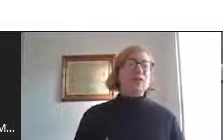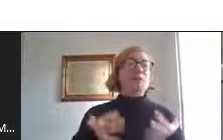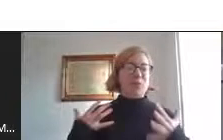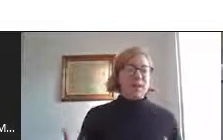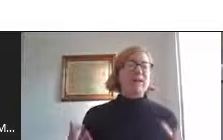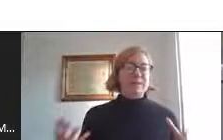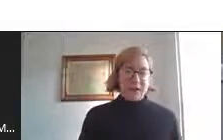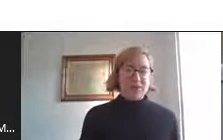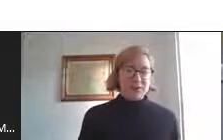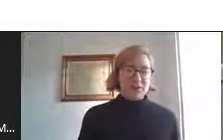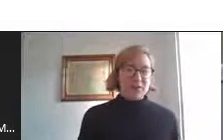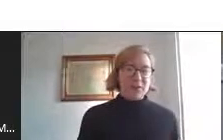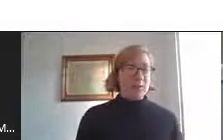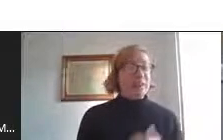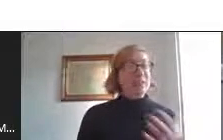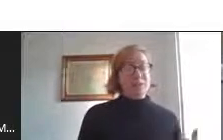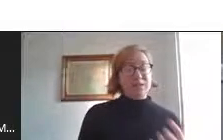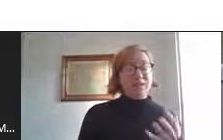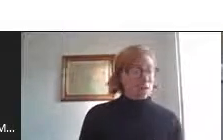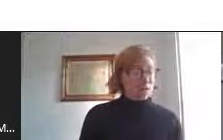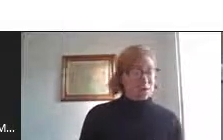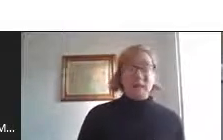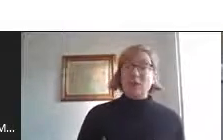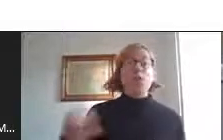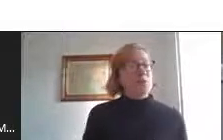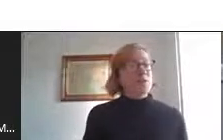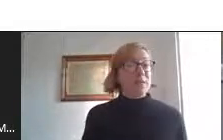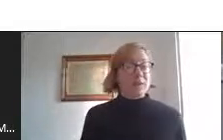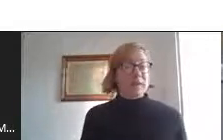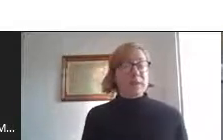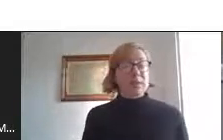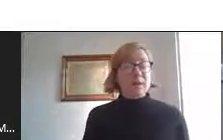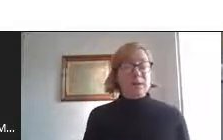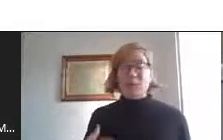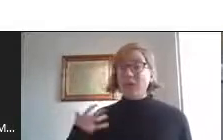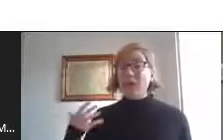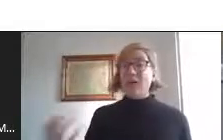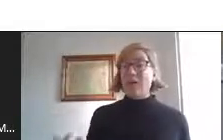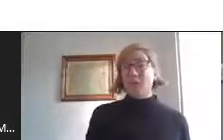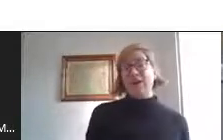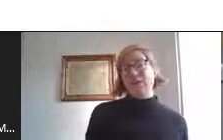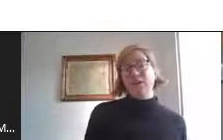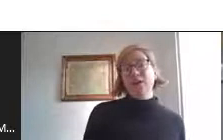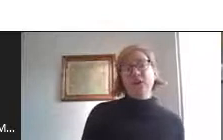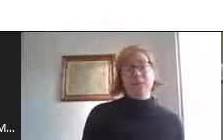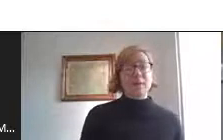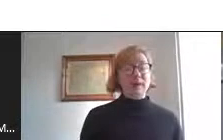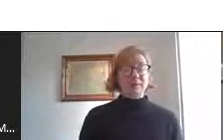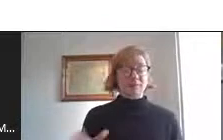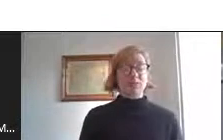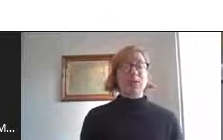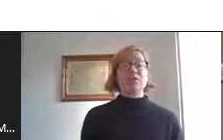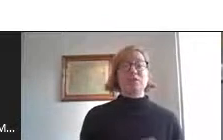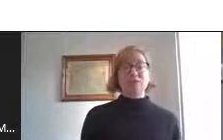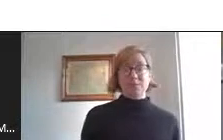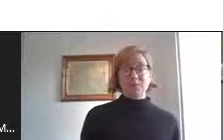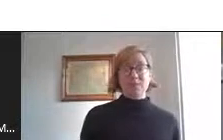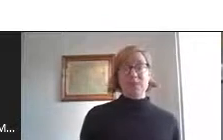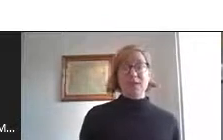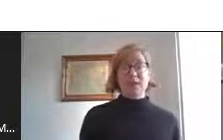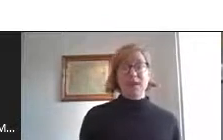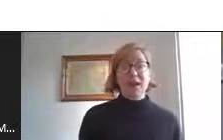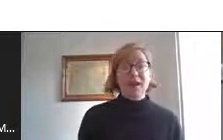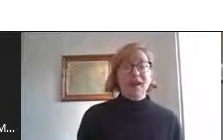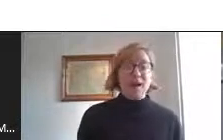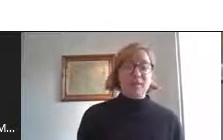So don't bring any attention to the fact that they don't speak or the fact that they do speak. So if they are brave enough to maybe answer the register or